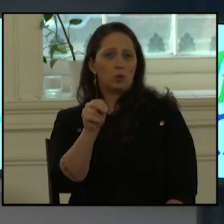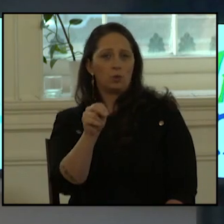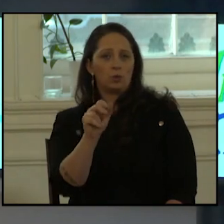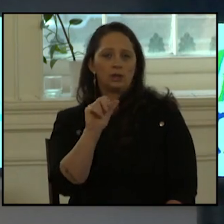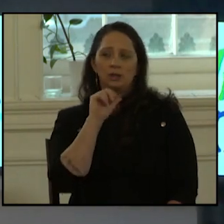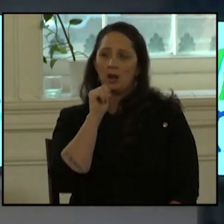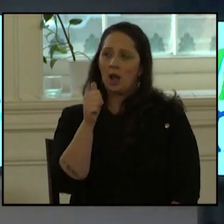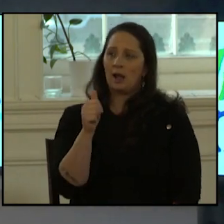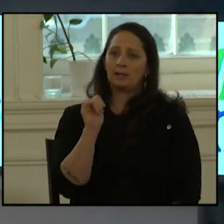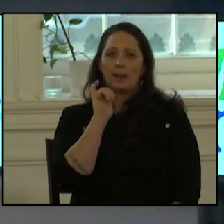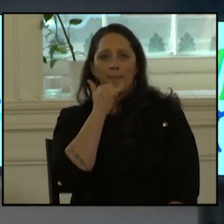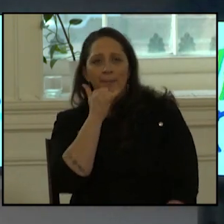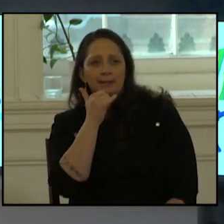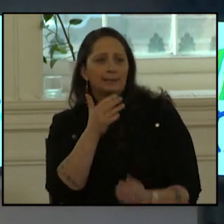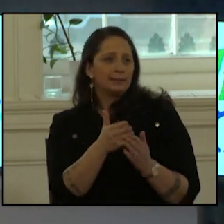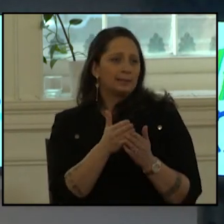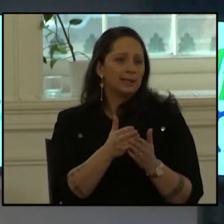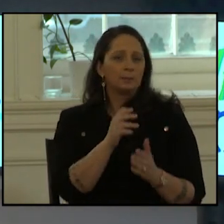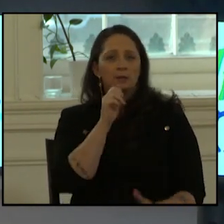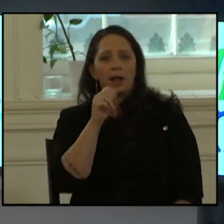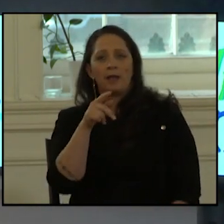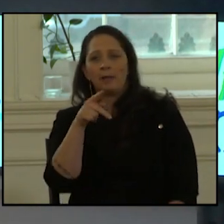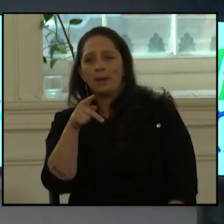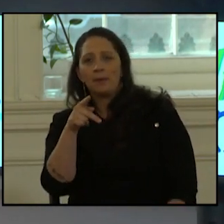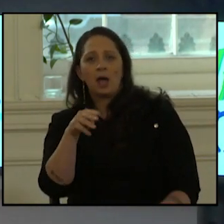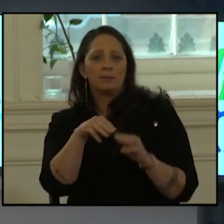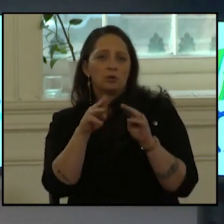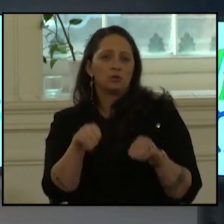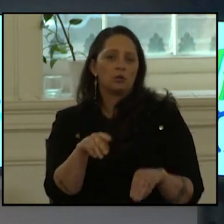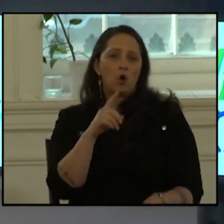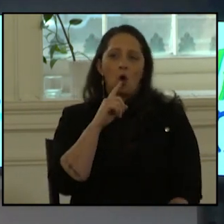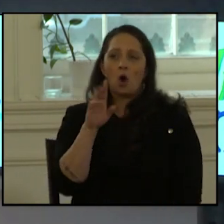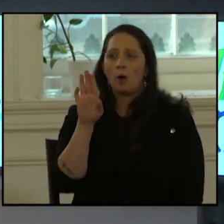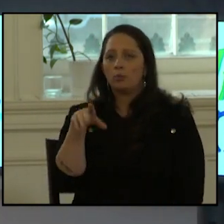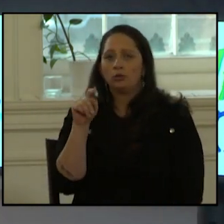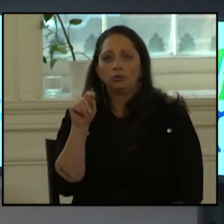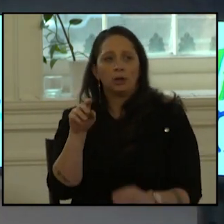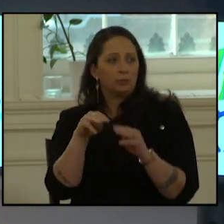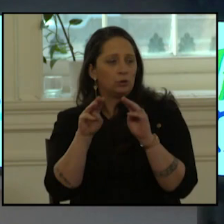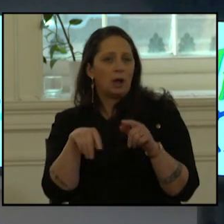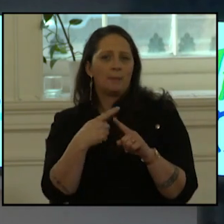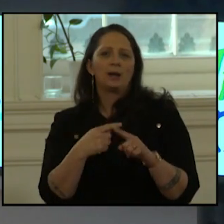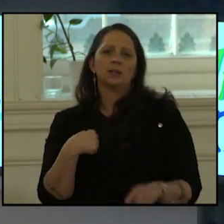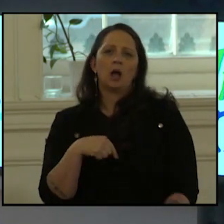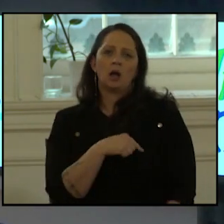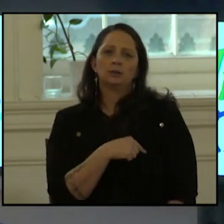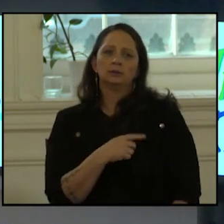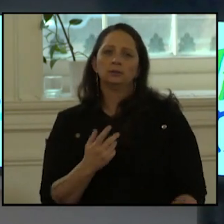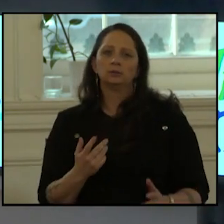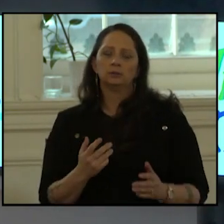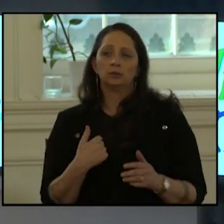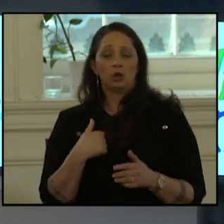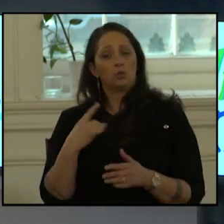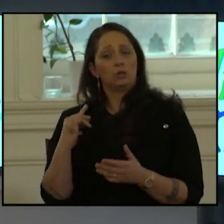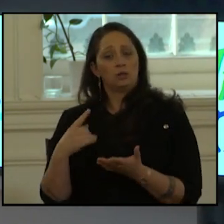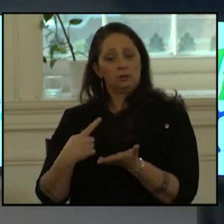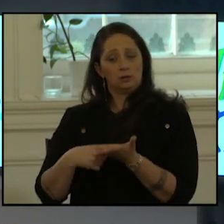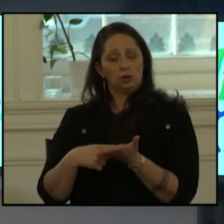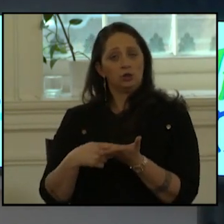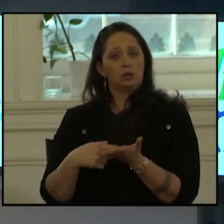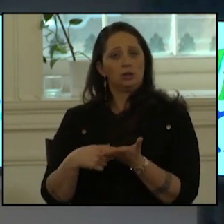the Mystic Seaport, it's not the Peabody Museum or the British Art Museum, but it's about us. And as we talked about earlier